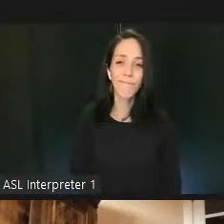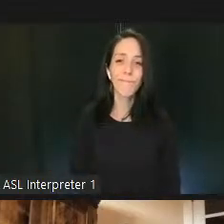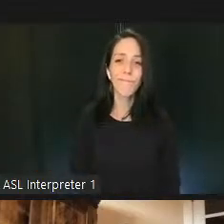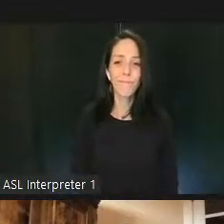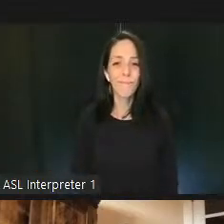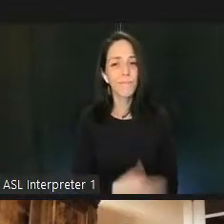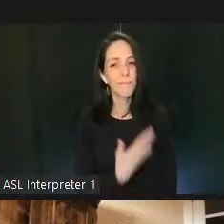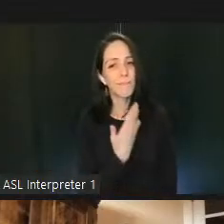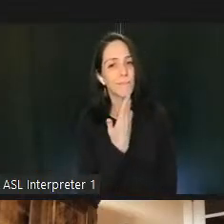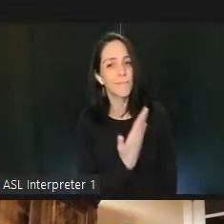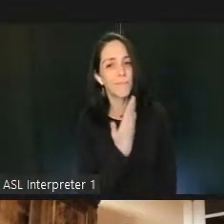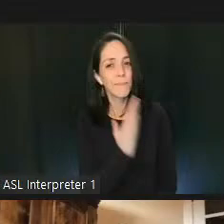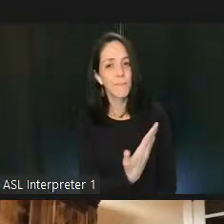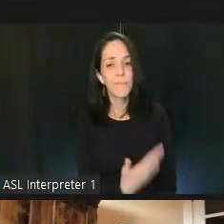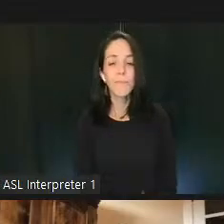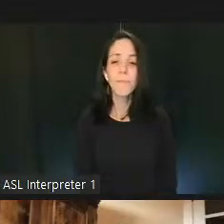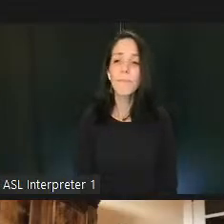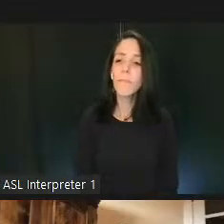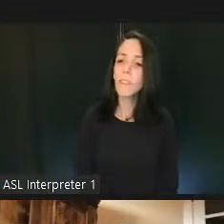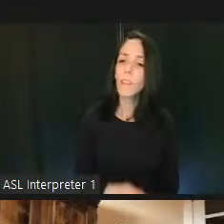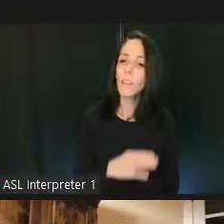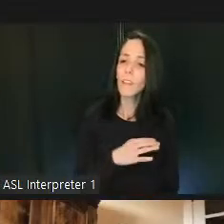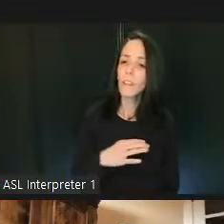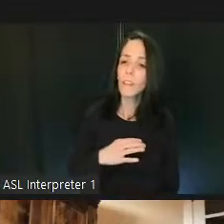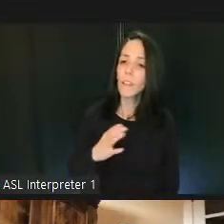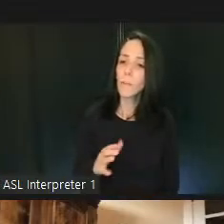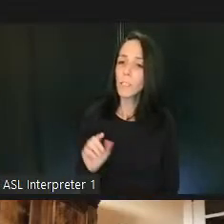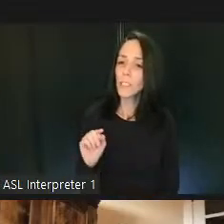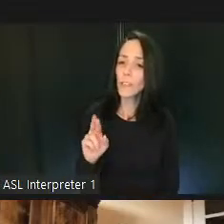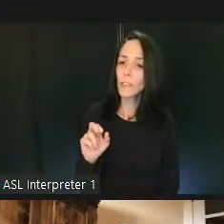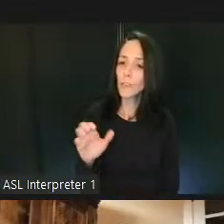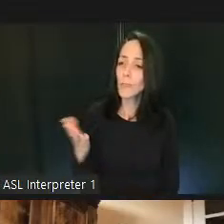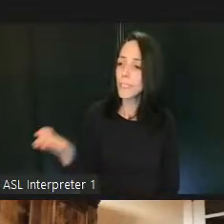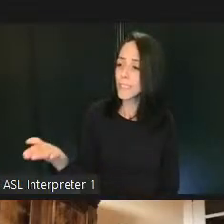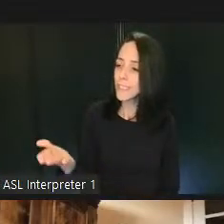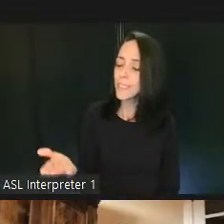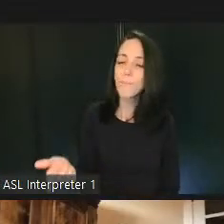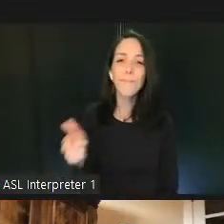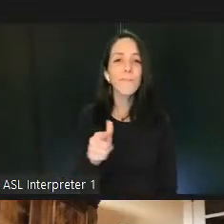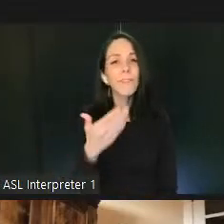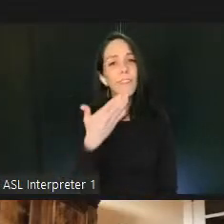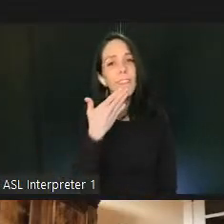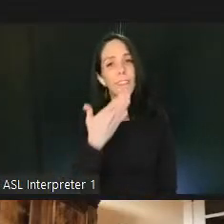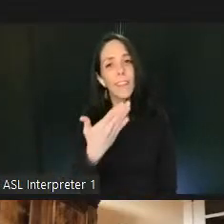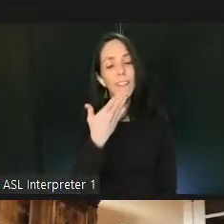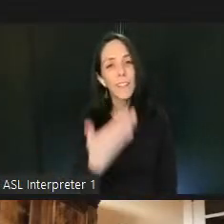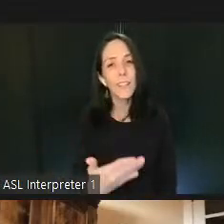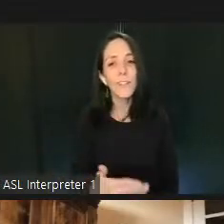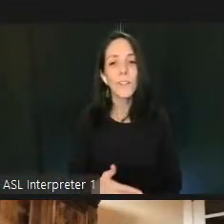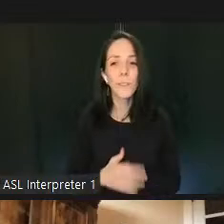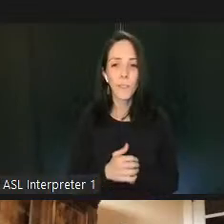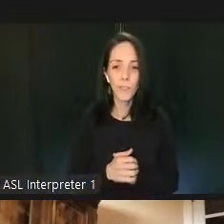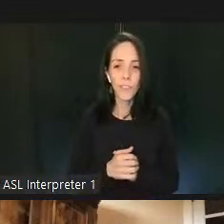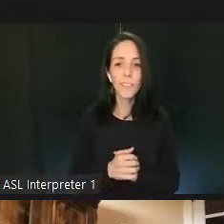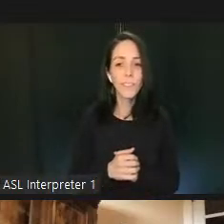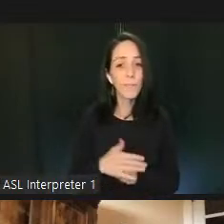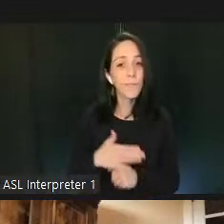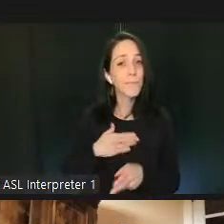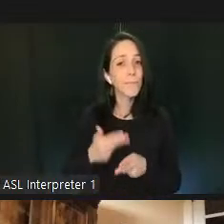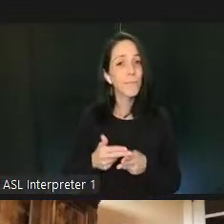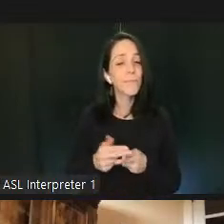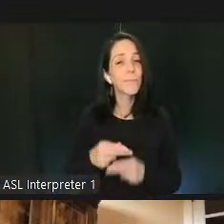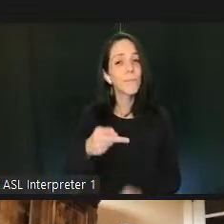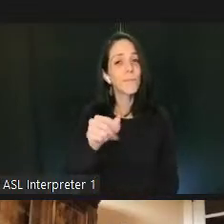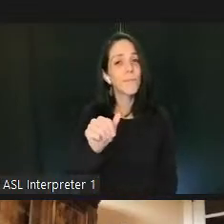Thank you, Commissioner. And Commissioner Treese. Thank you, Commissioner Fye. And my name is Pam